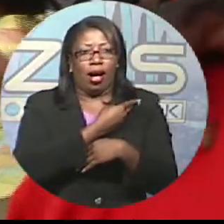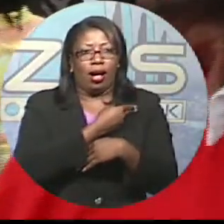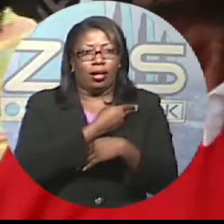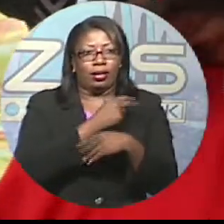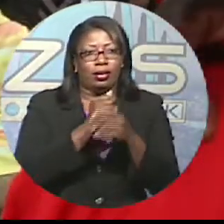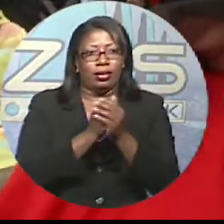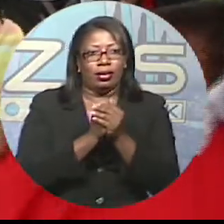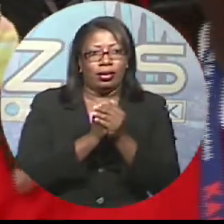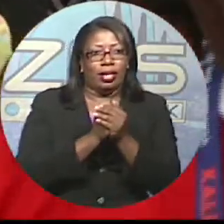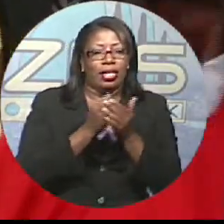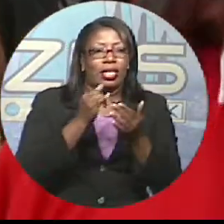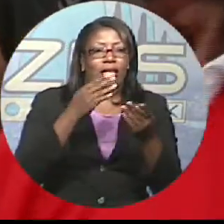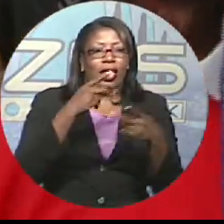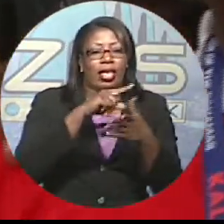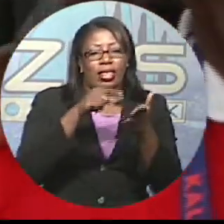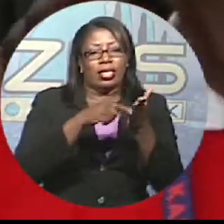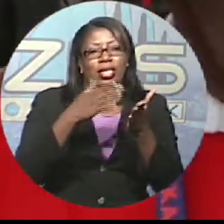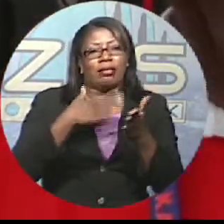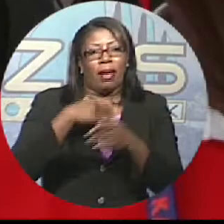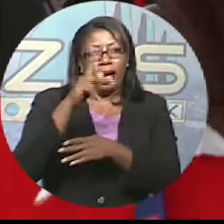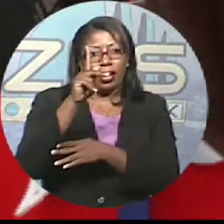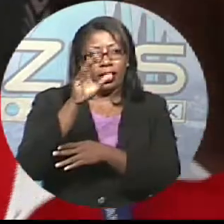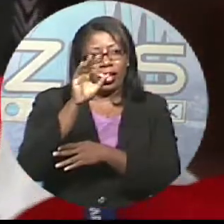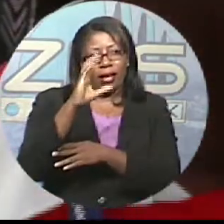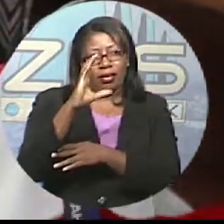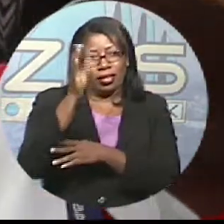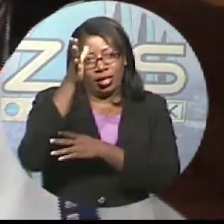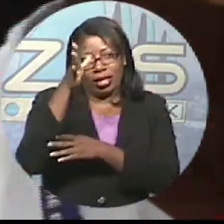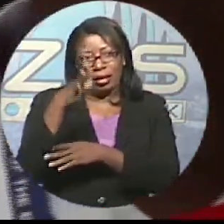my Kentucky Fried Chicken, man.